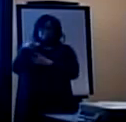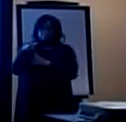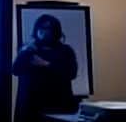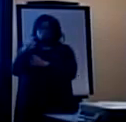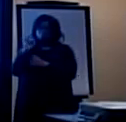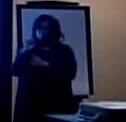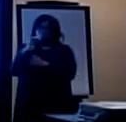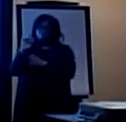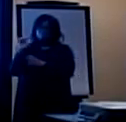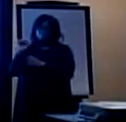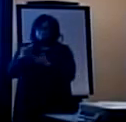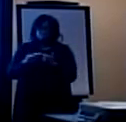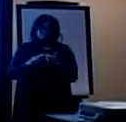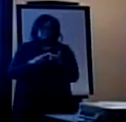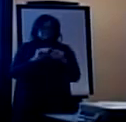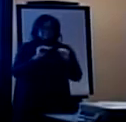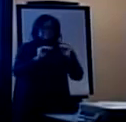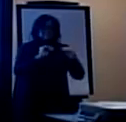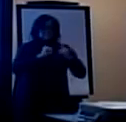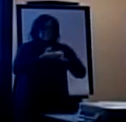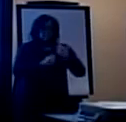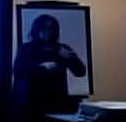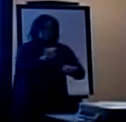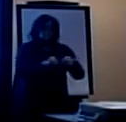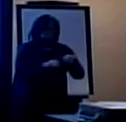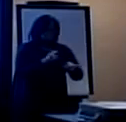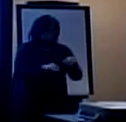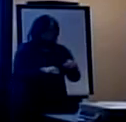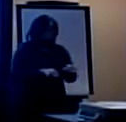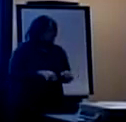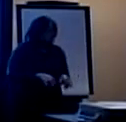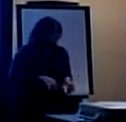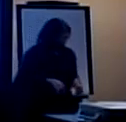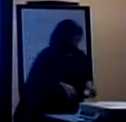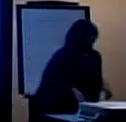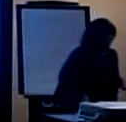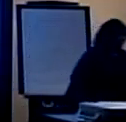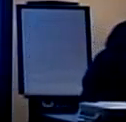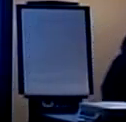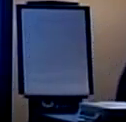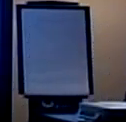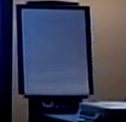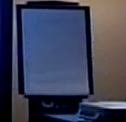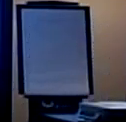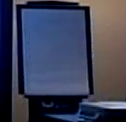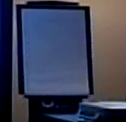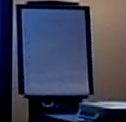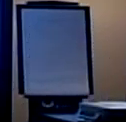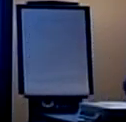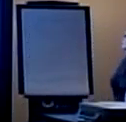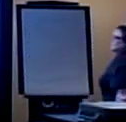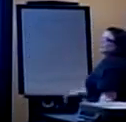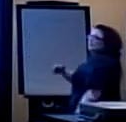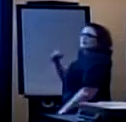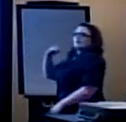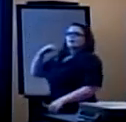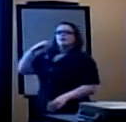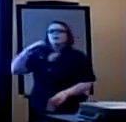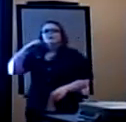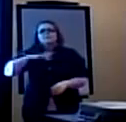skills, they can do that. And that's very useful. Again, it helps because students can reinforce what they learn in the classroom. And that's the thing,